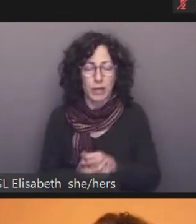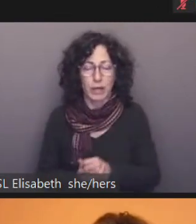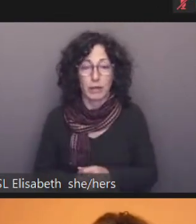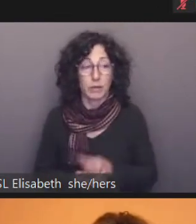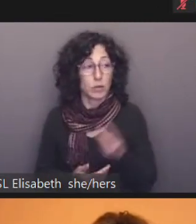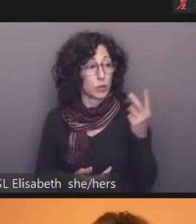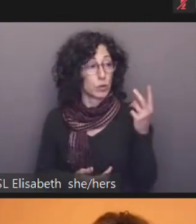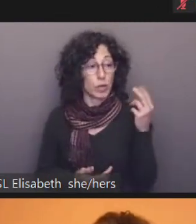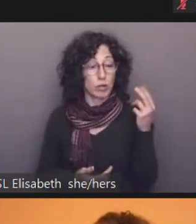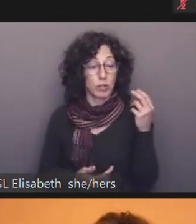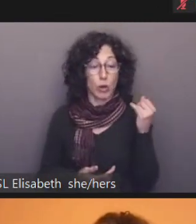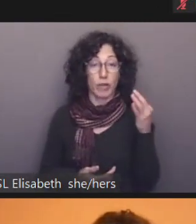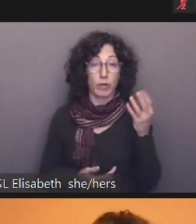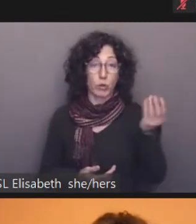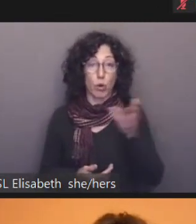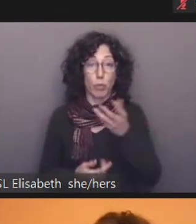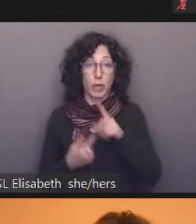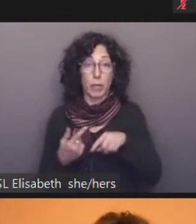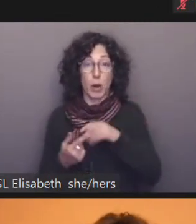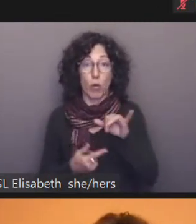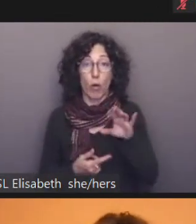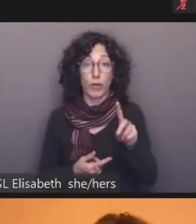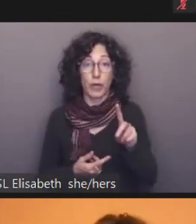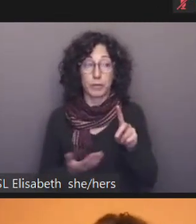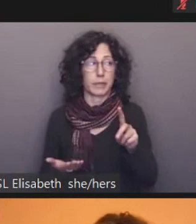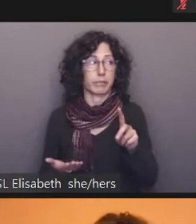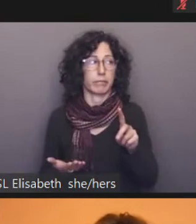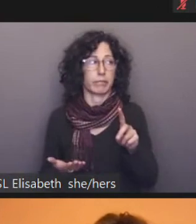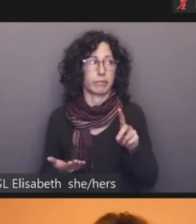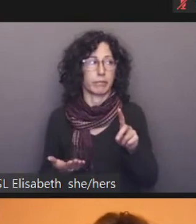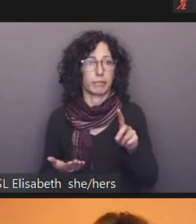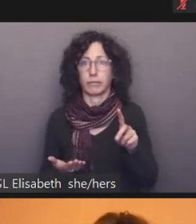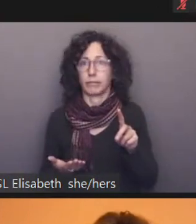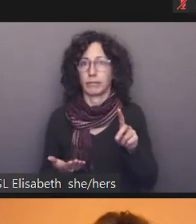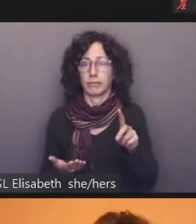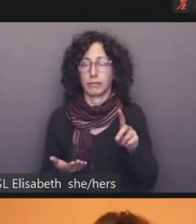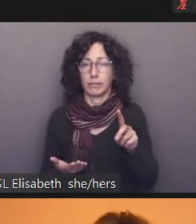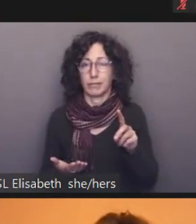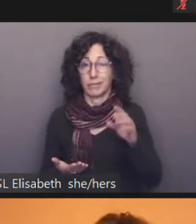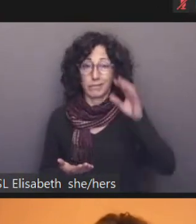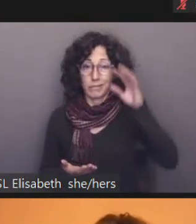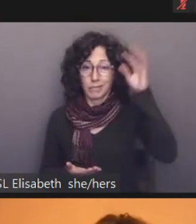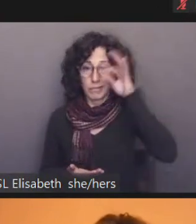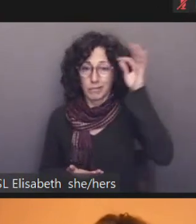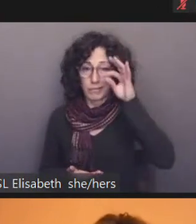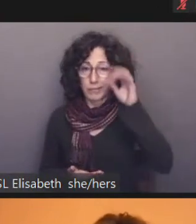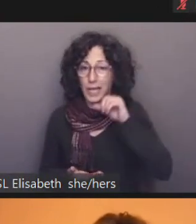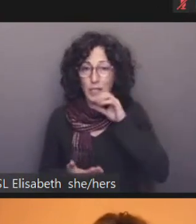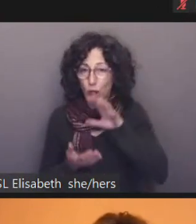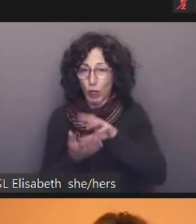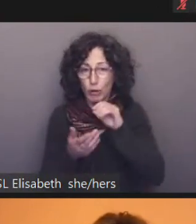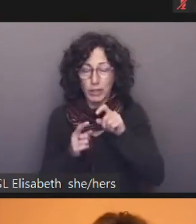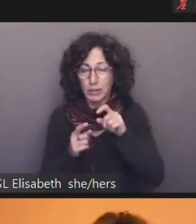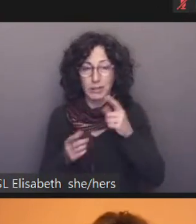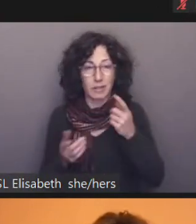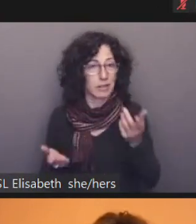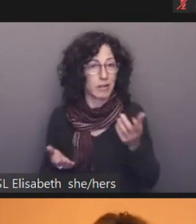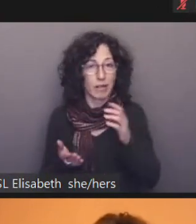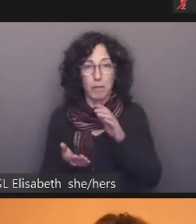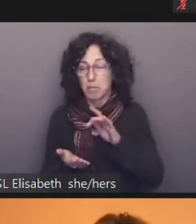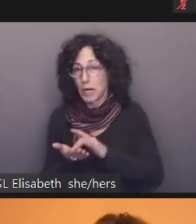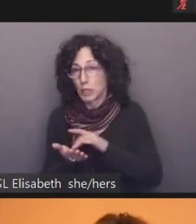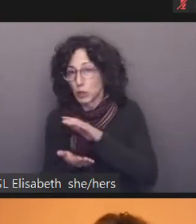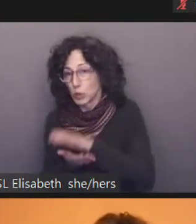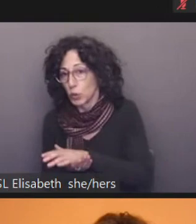like all of what we've experienced as healthcare professionals, we didn't know. I didn't learn this in medical school. I didn't learn this in